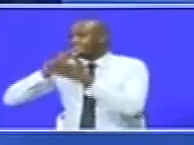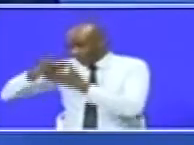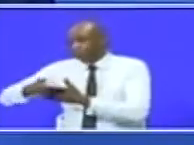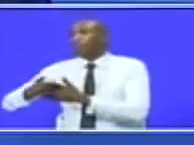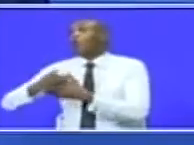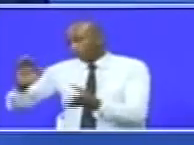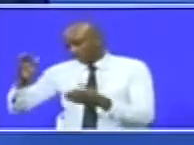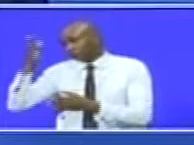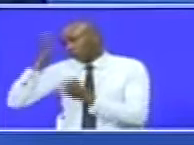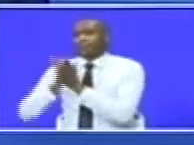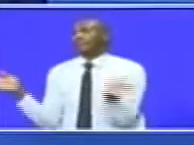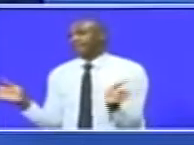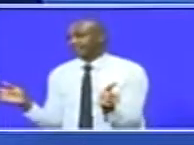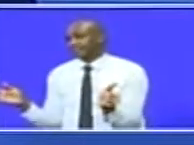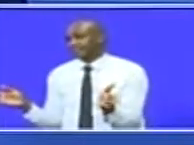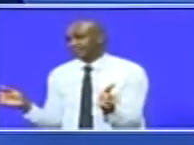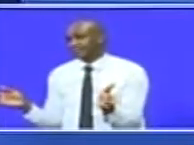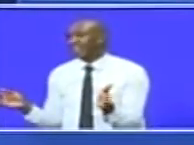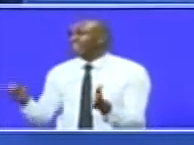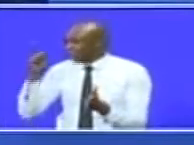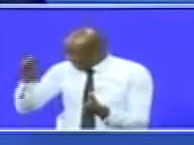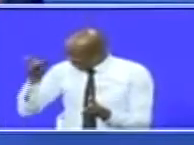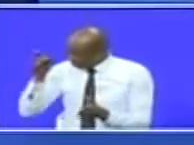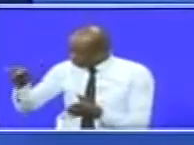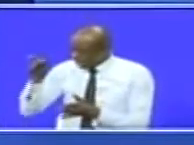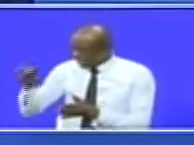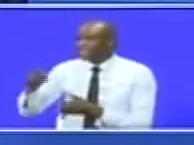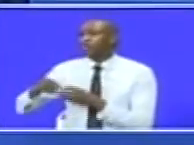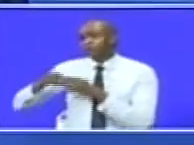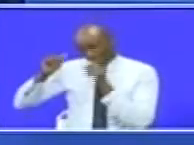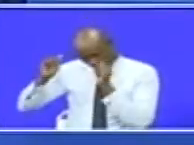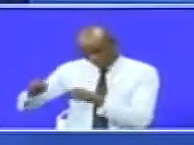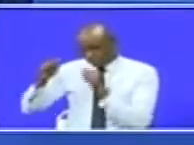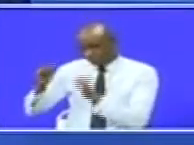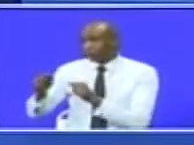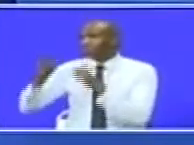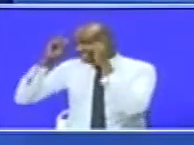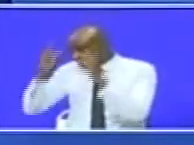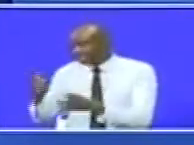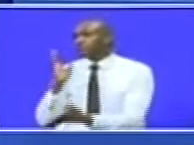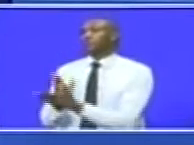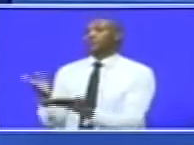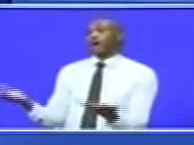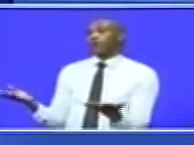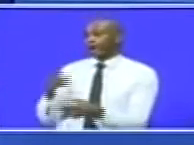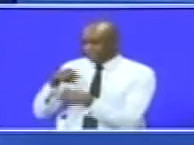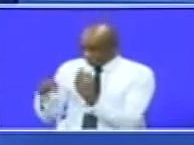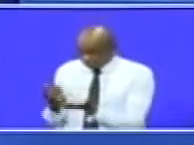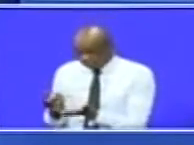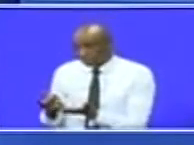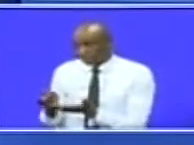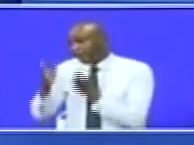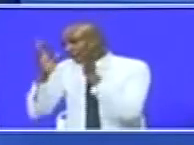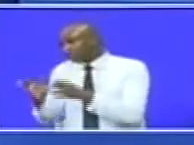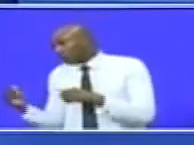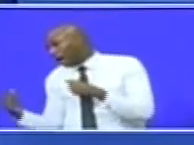and made public. And I think that will go a long way in determining the truth around